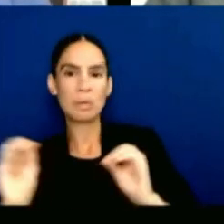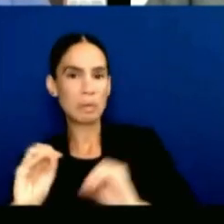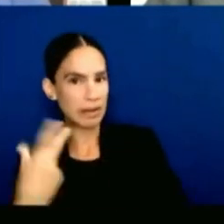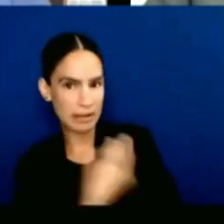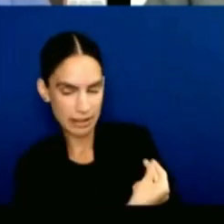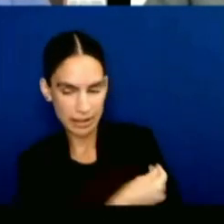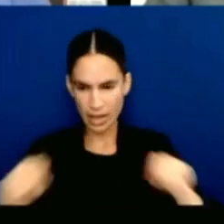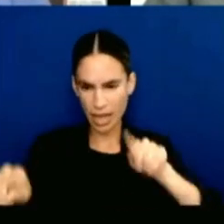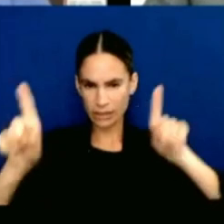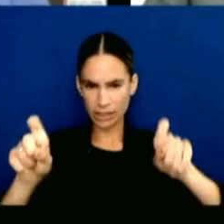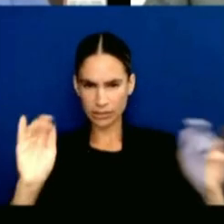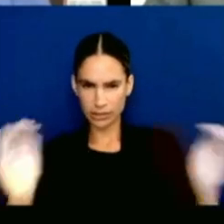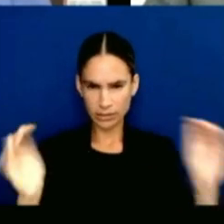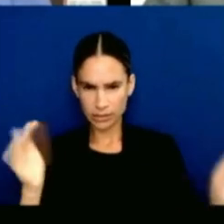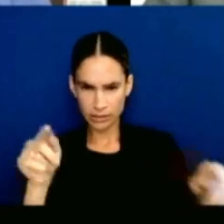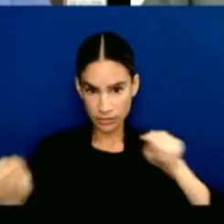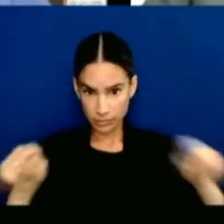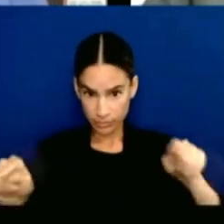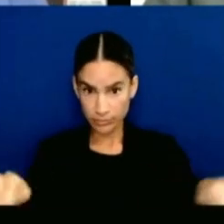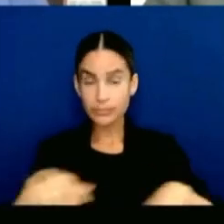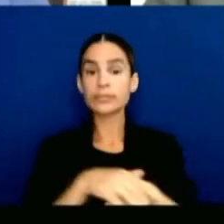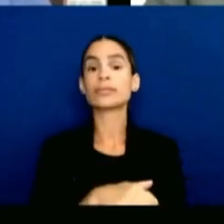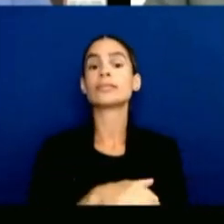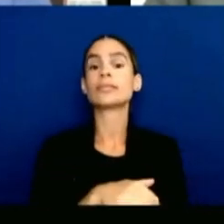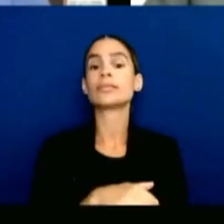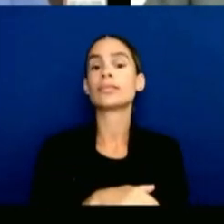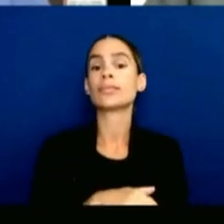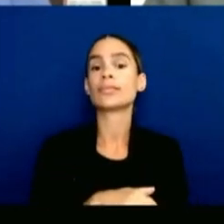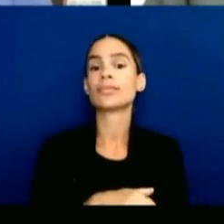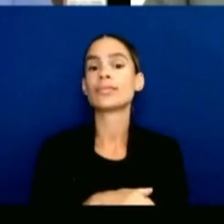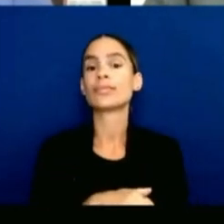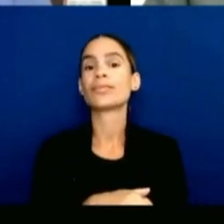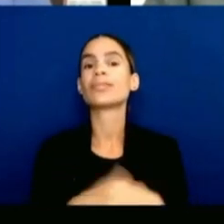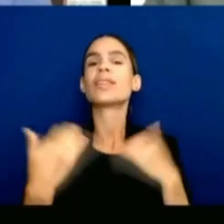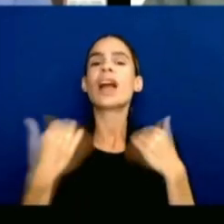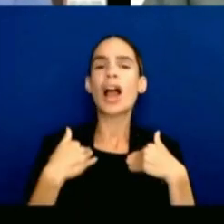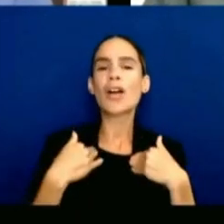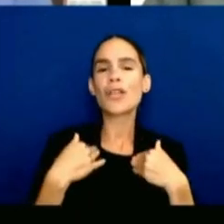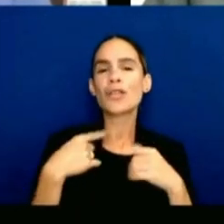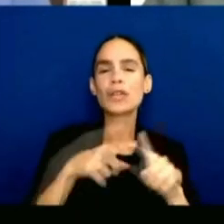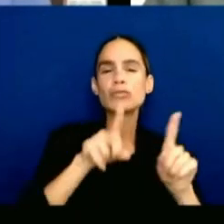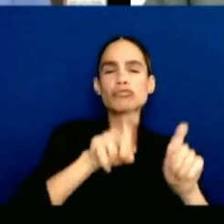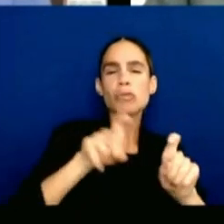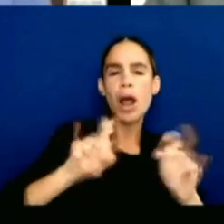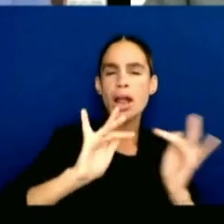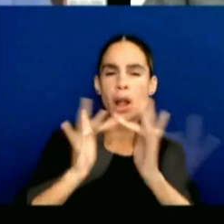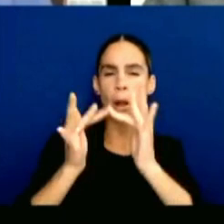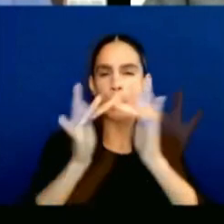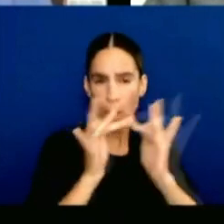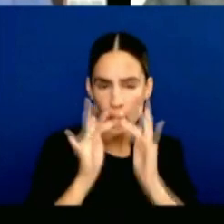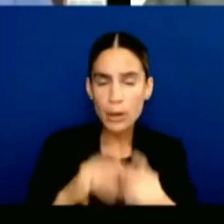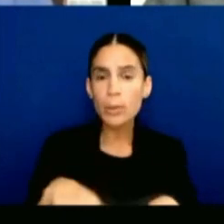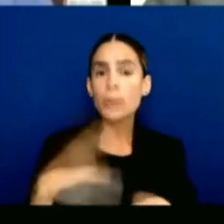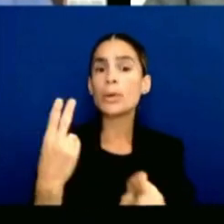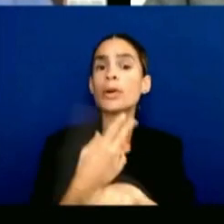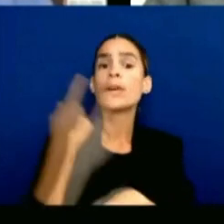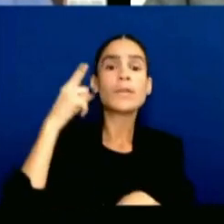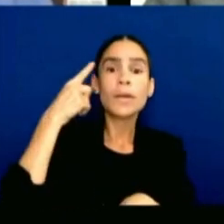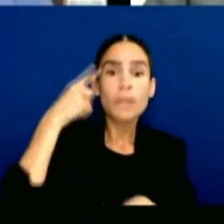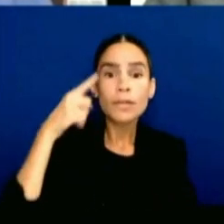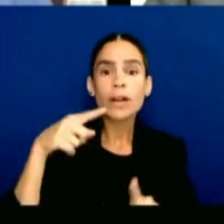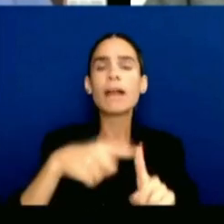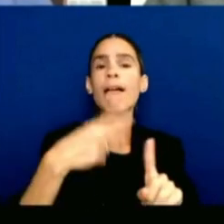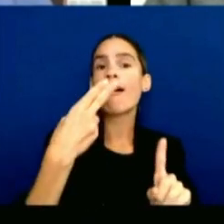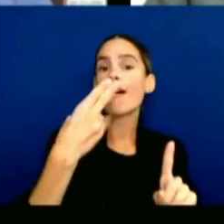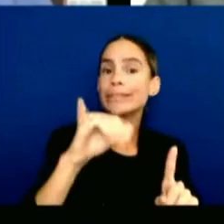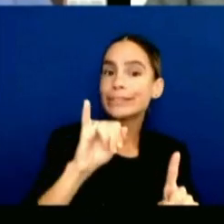that we put together for HIV, for influenza, for a variety of other emerging infections. We're leveraging that now